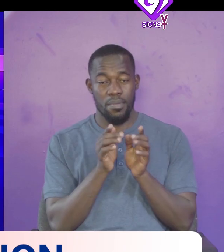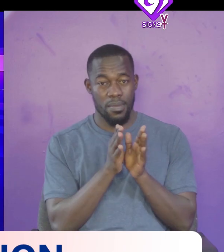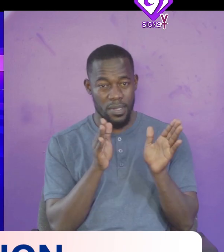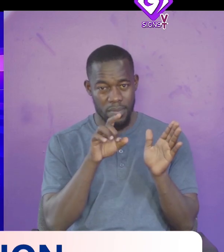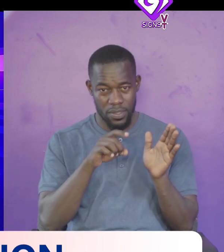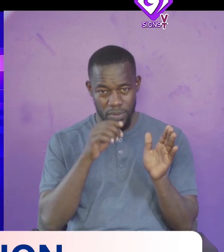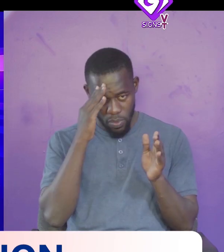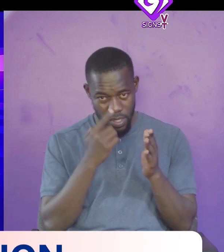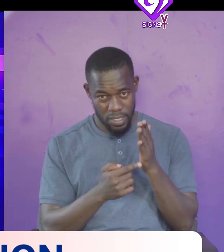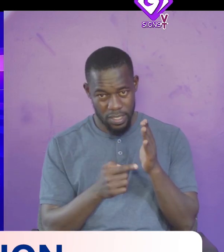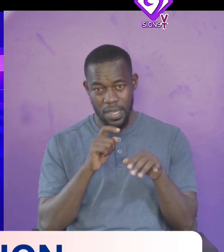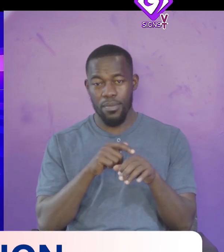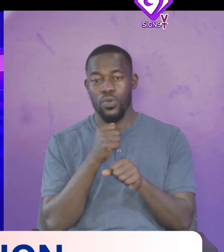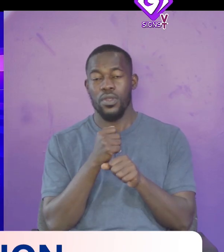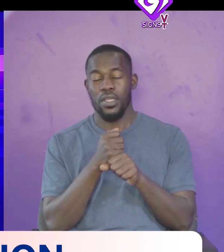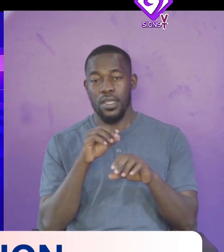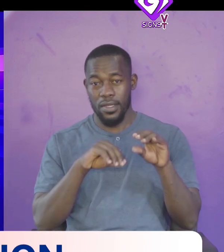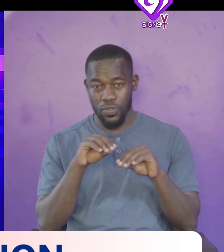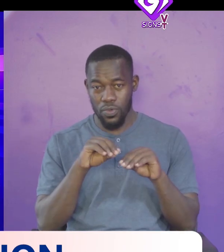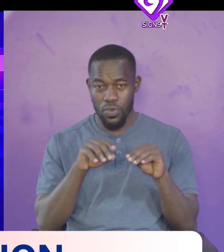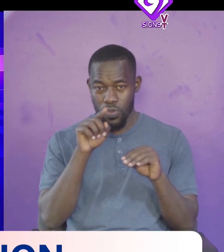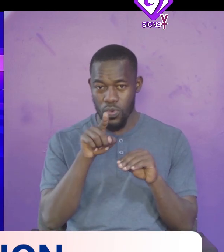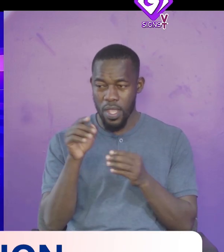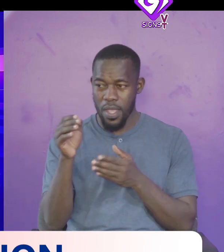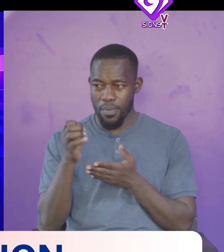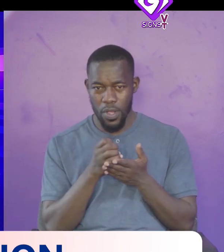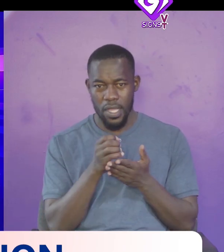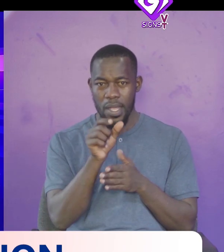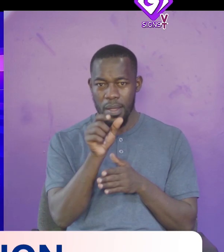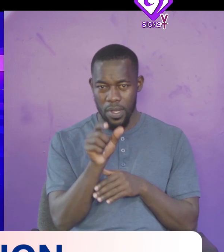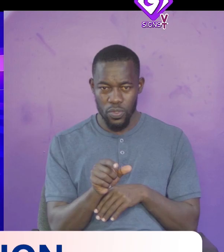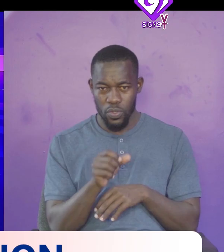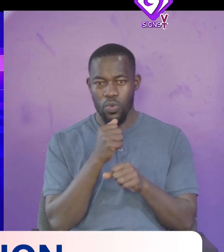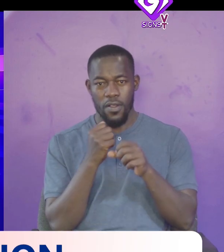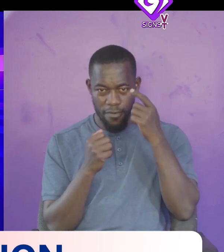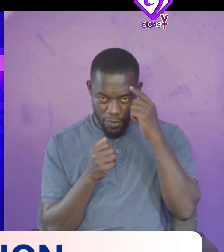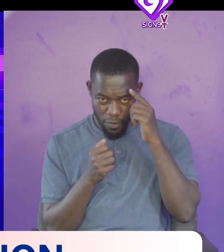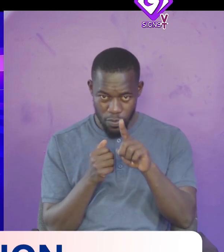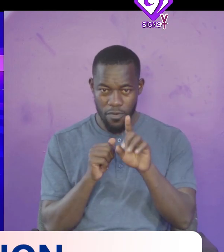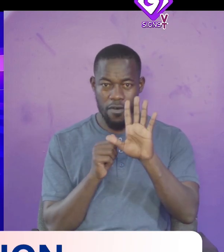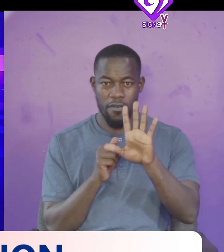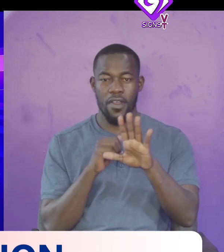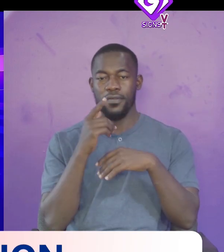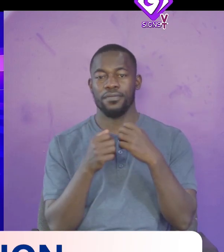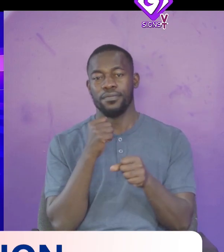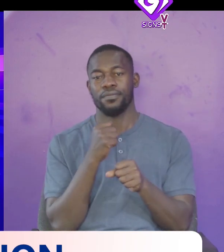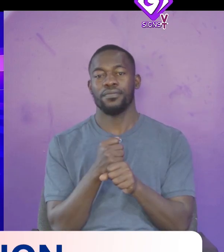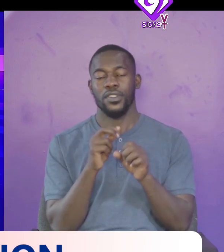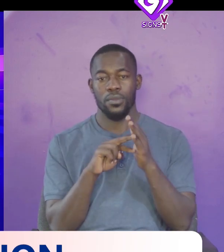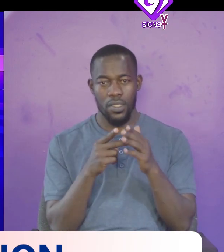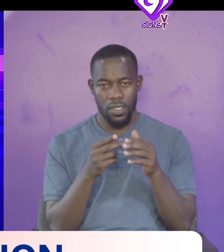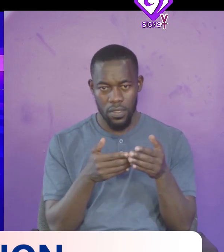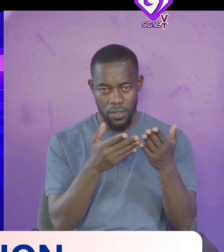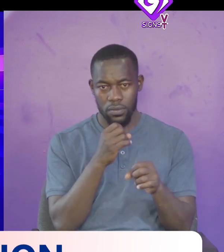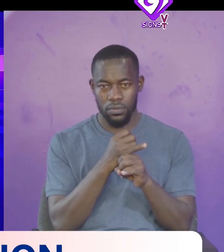doing elections, you are hiring people to work for you for 5 years, Jonah. You are giving them a job for 5